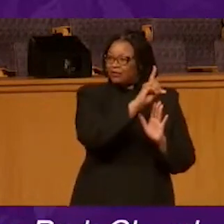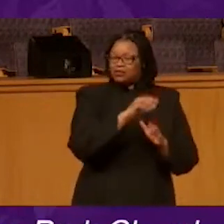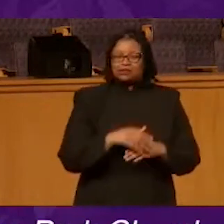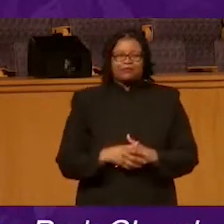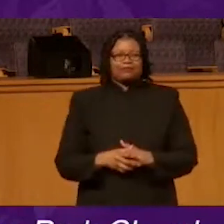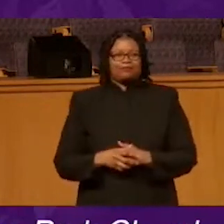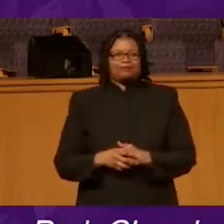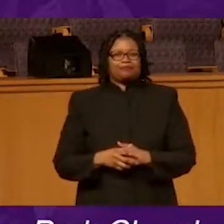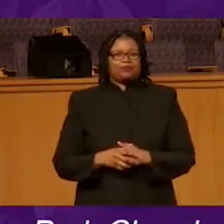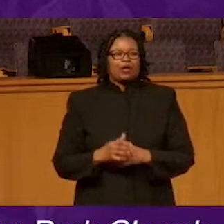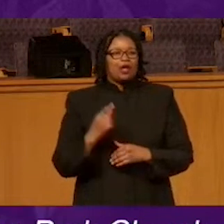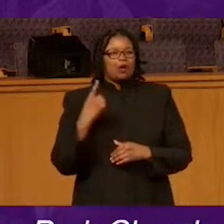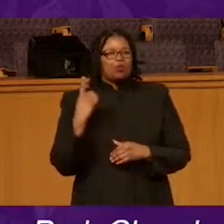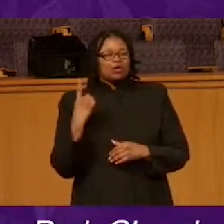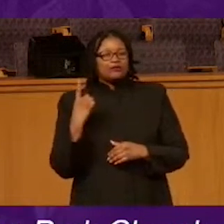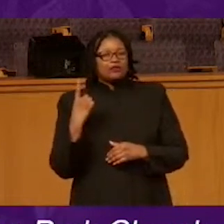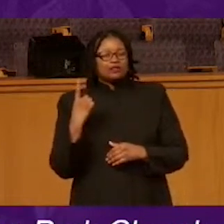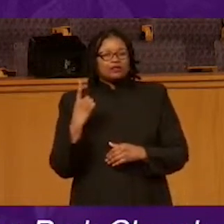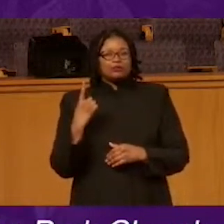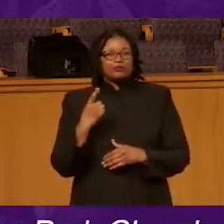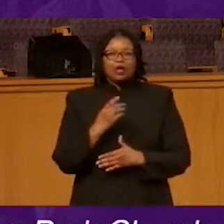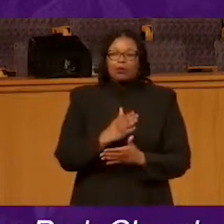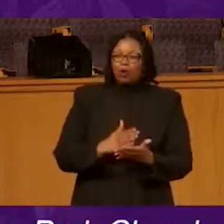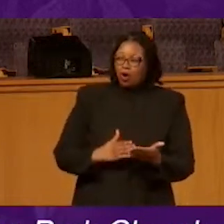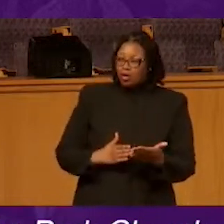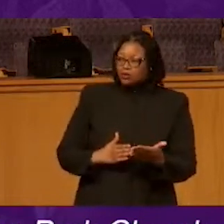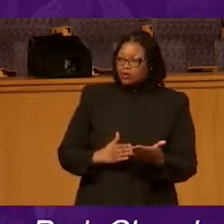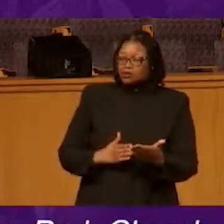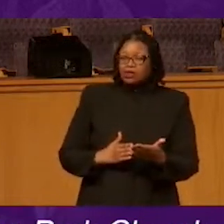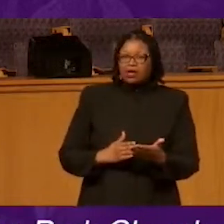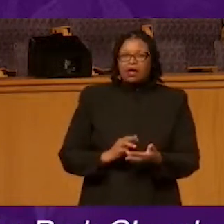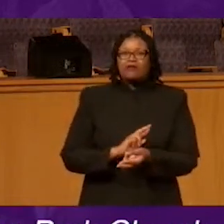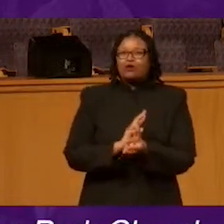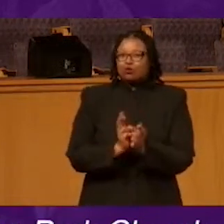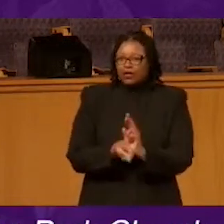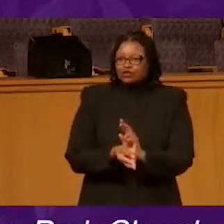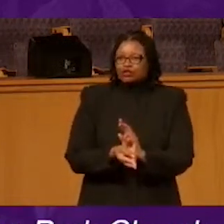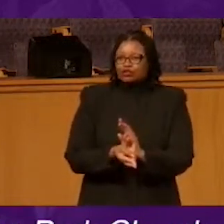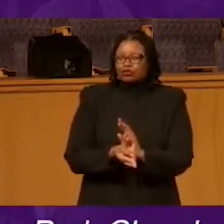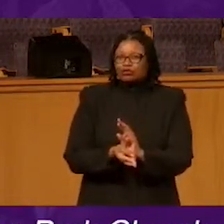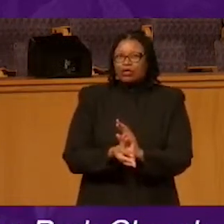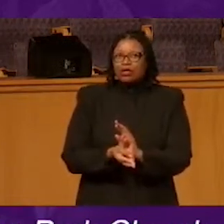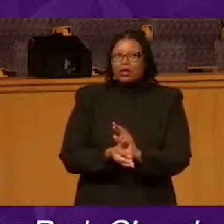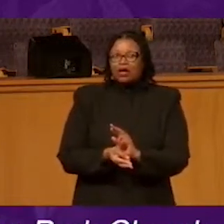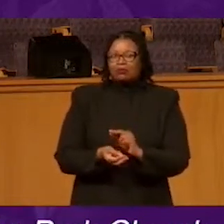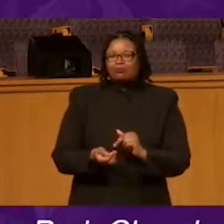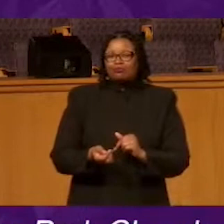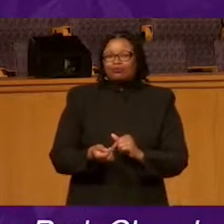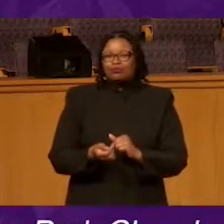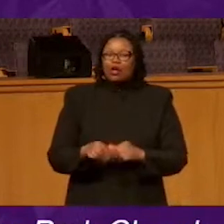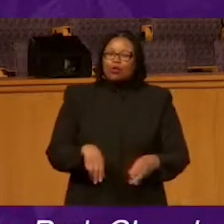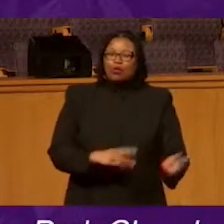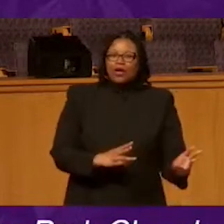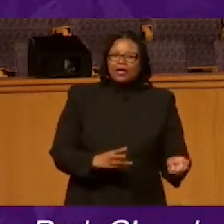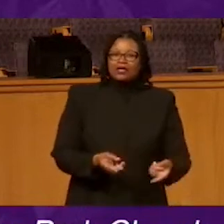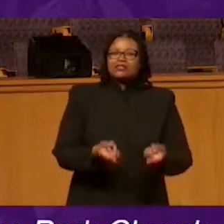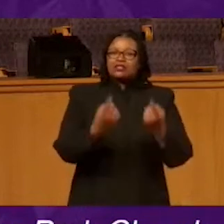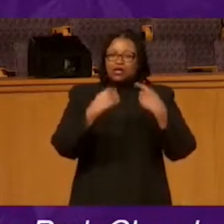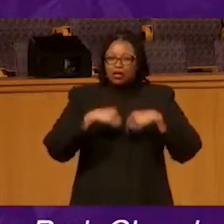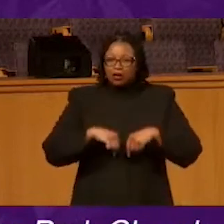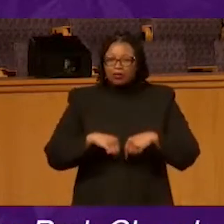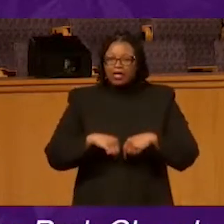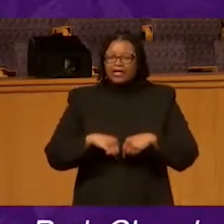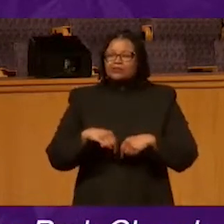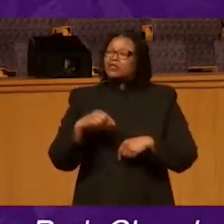One of the aspects in the racial reckoning to which we must come is that there has been a